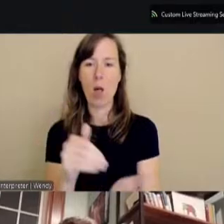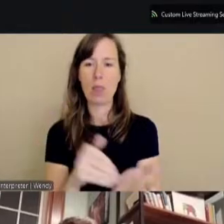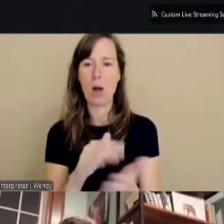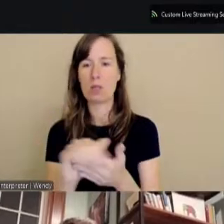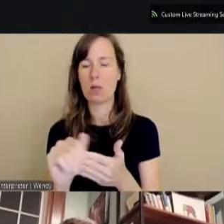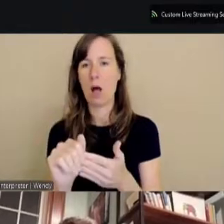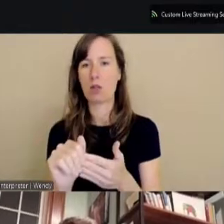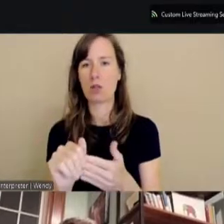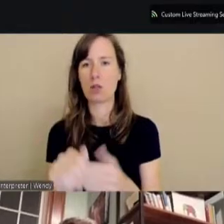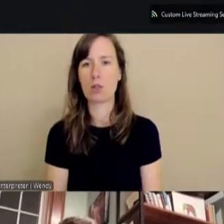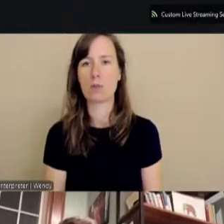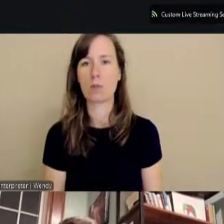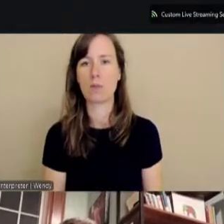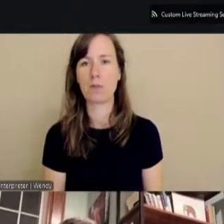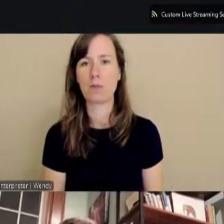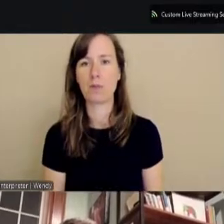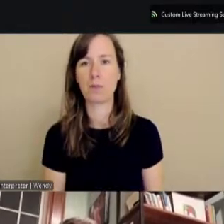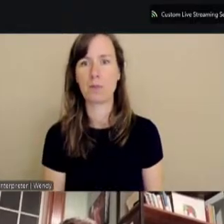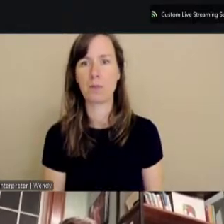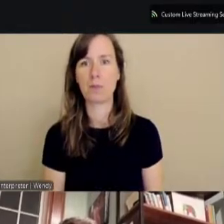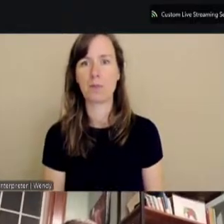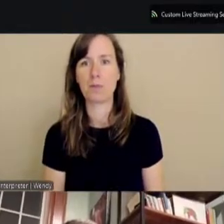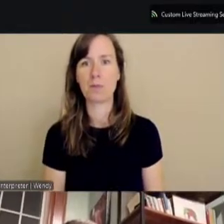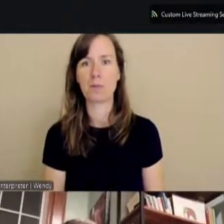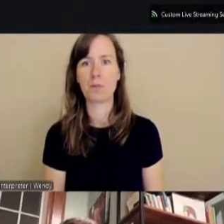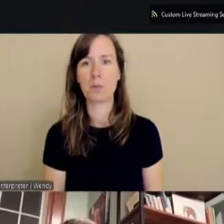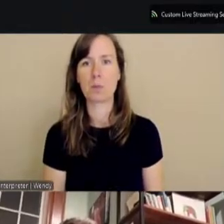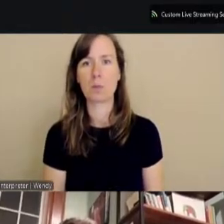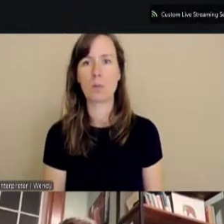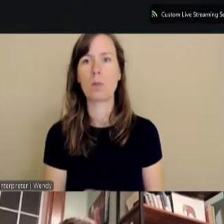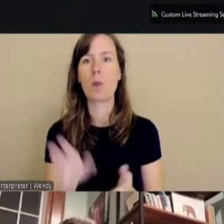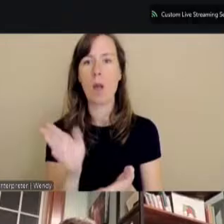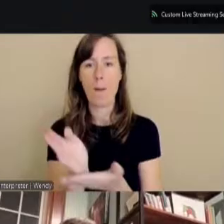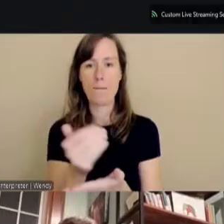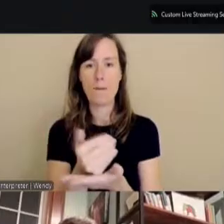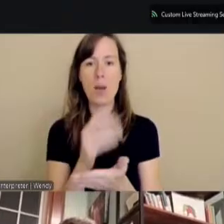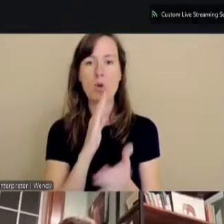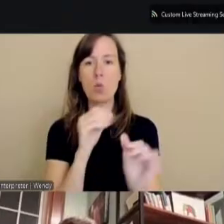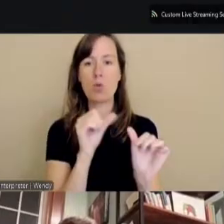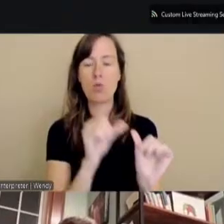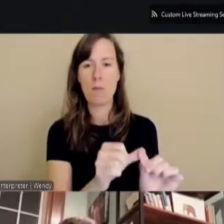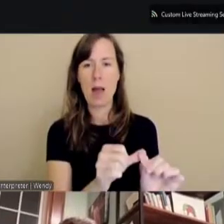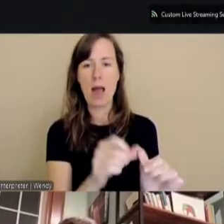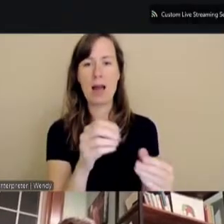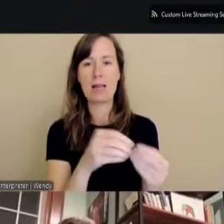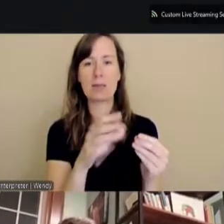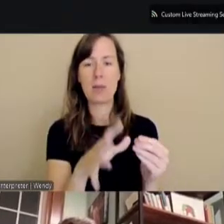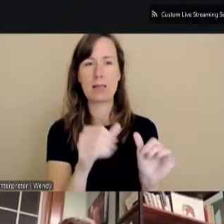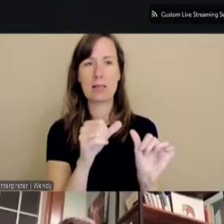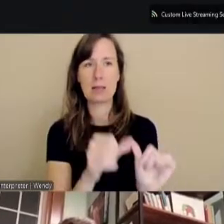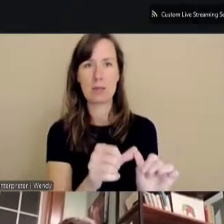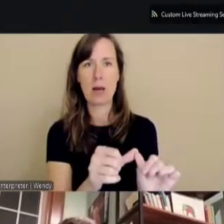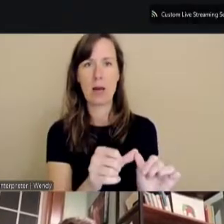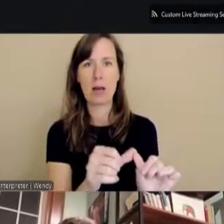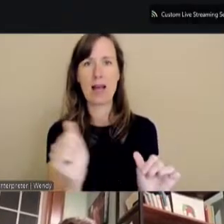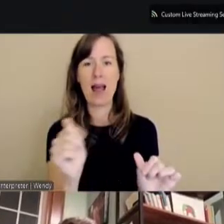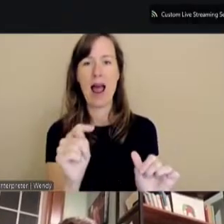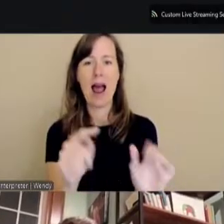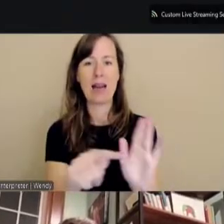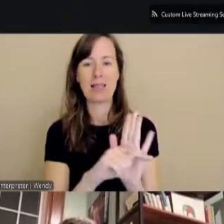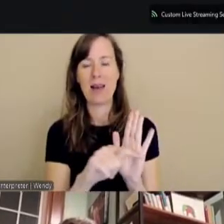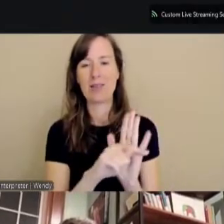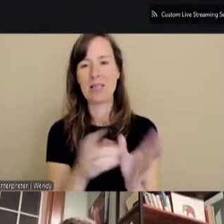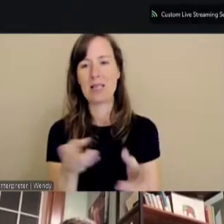$594,000. So now, again, the budget would remain, the expenditures remain the same. You would be at a deficit